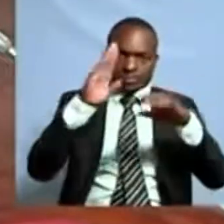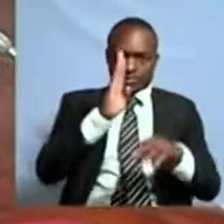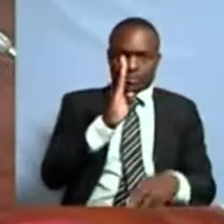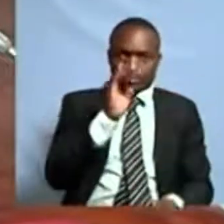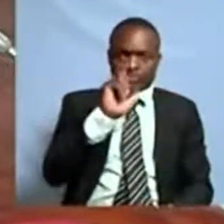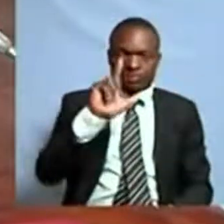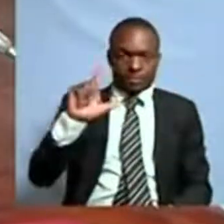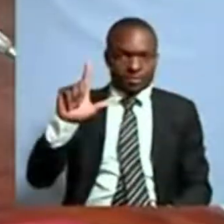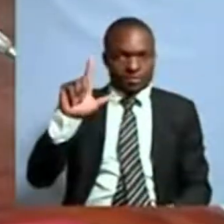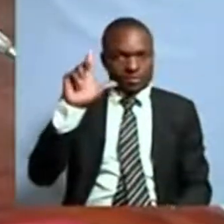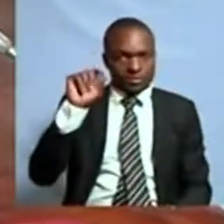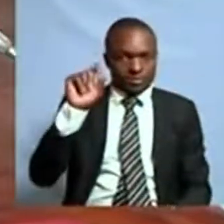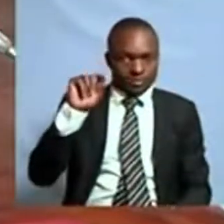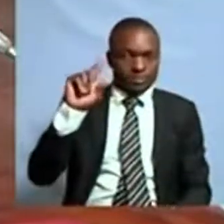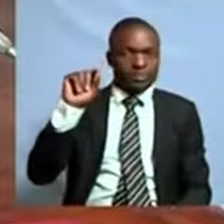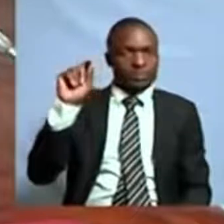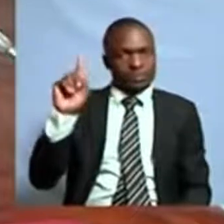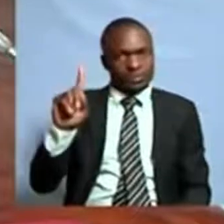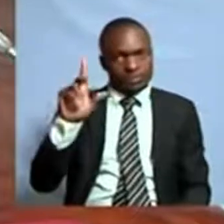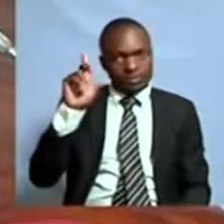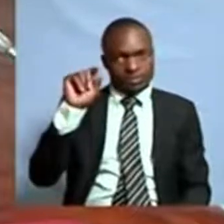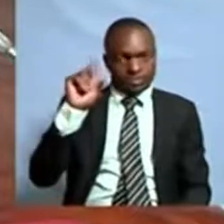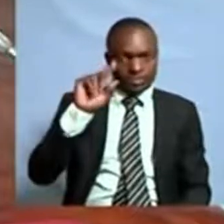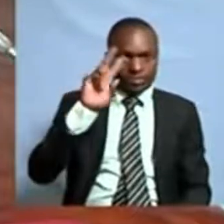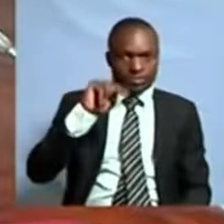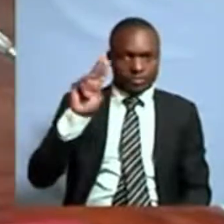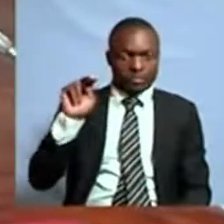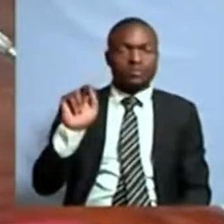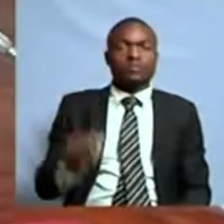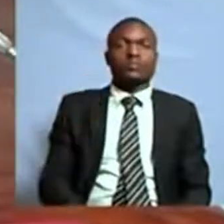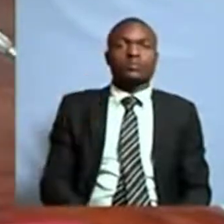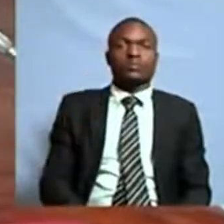21 of 2022.